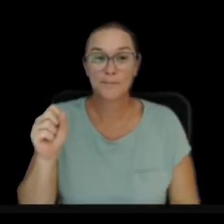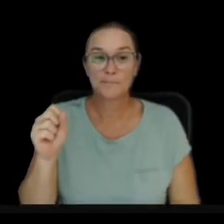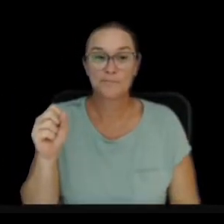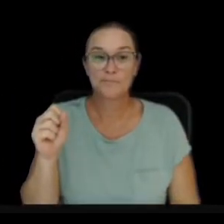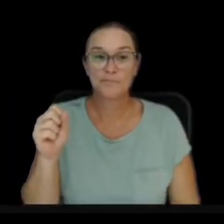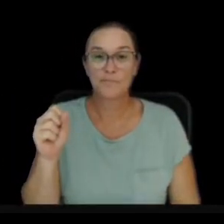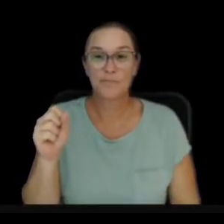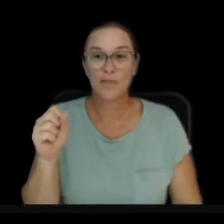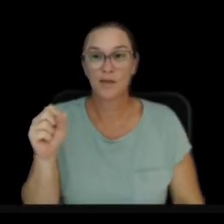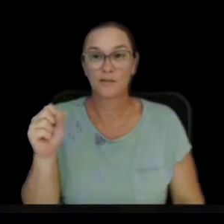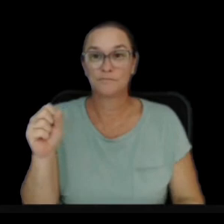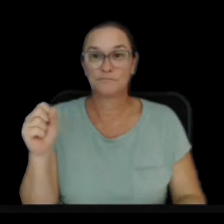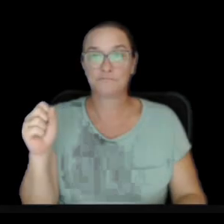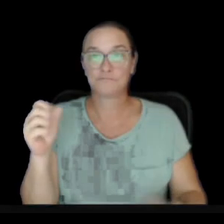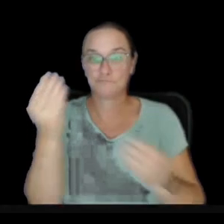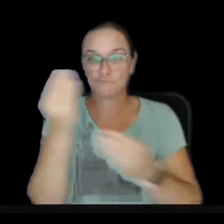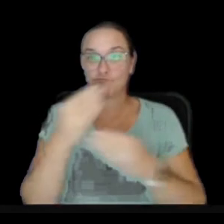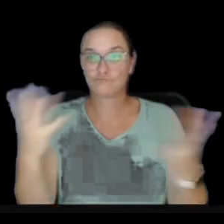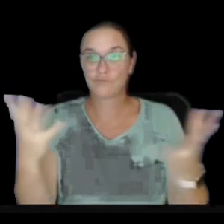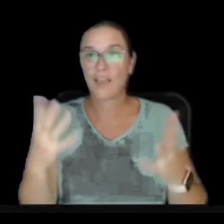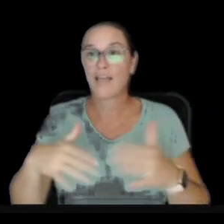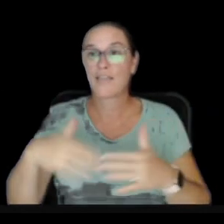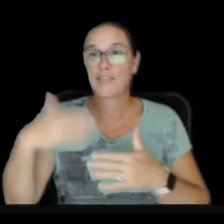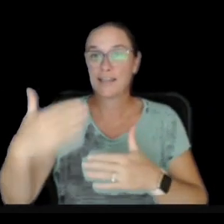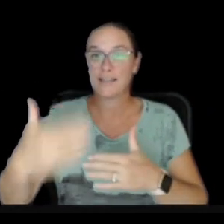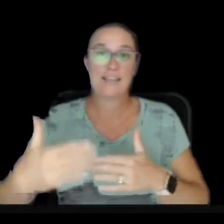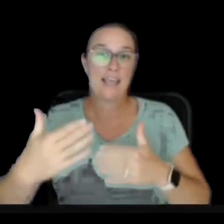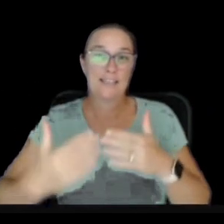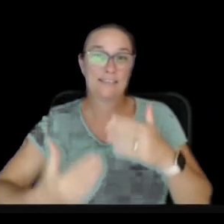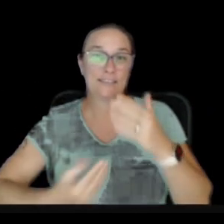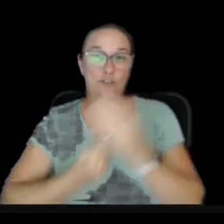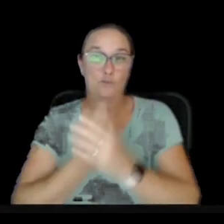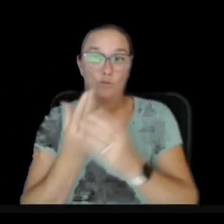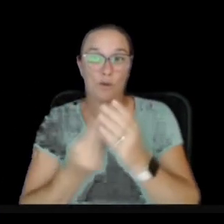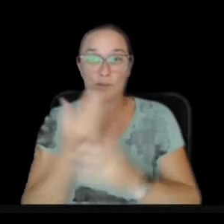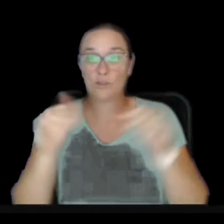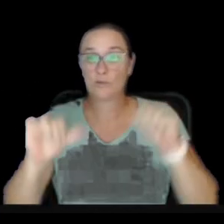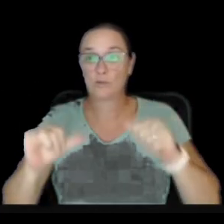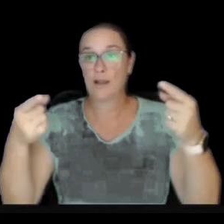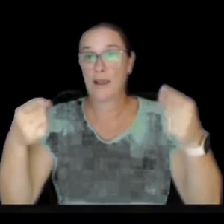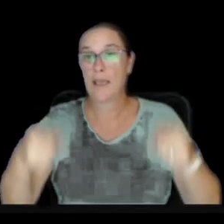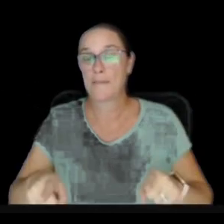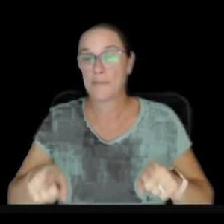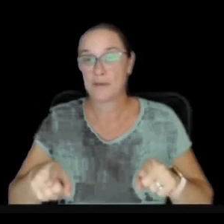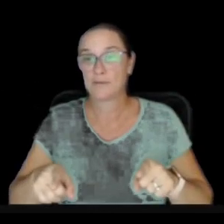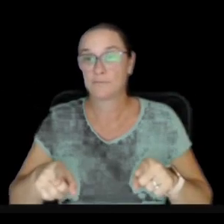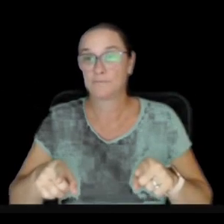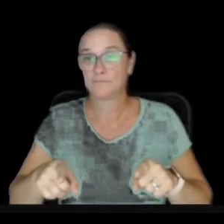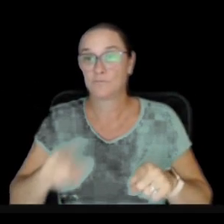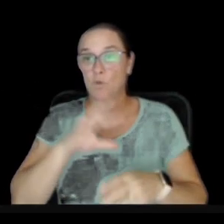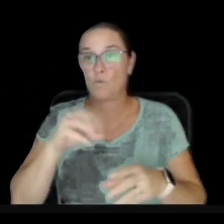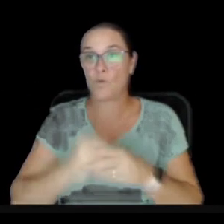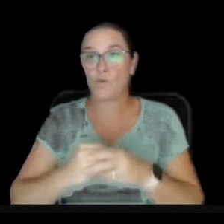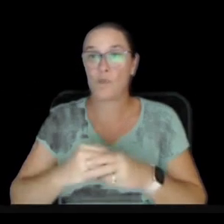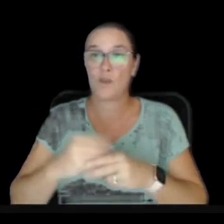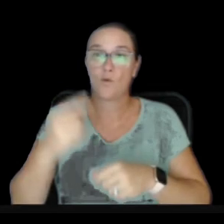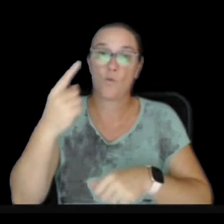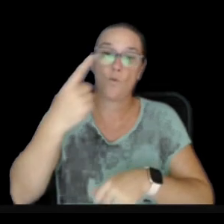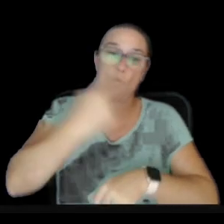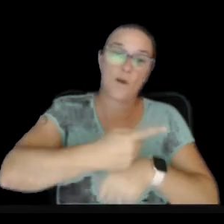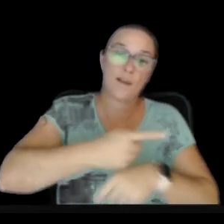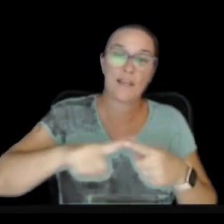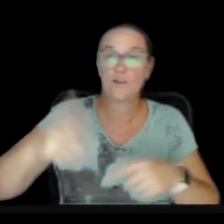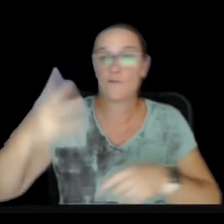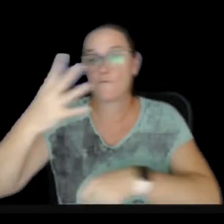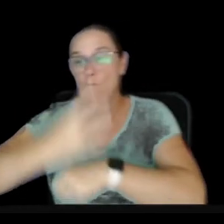putting out that the next episode could occur within the next 1 to 4 days. So as soon as